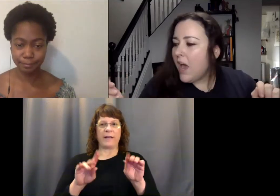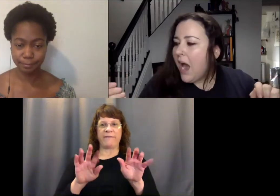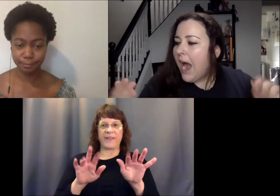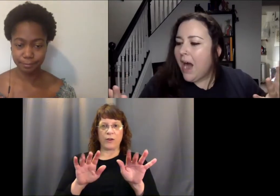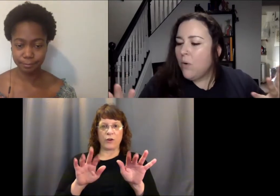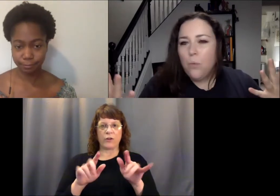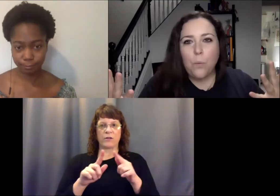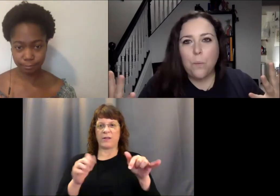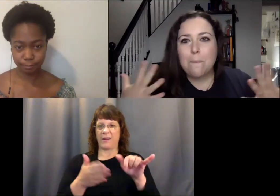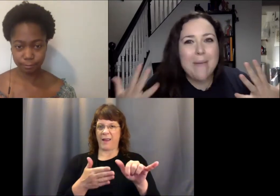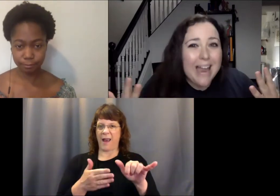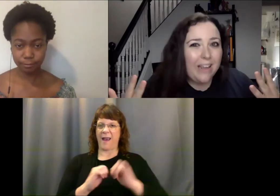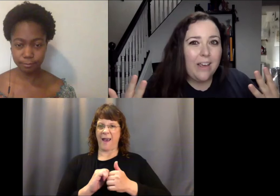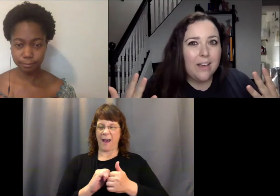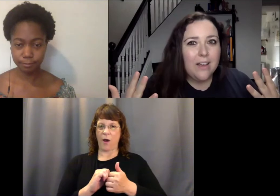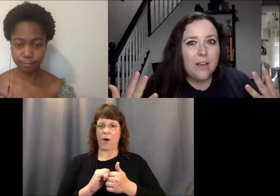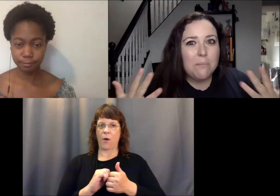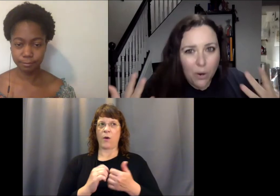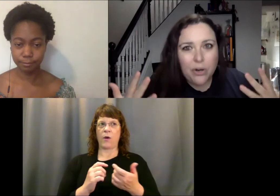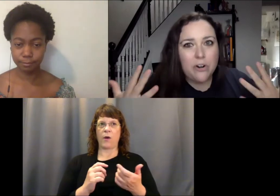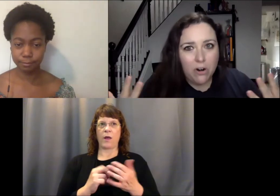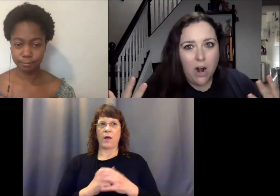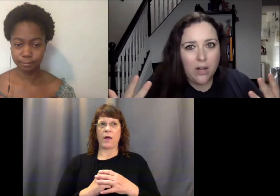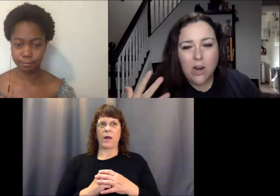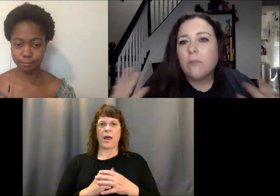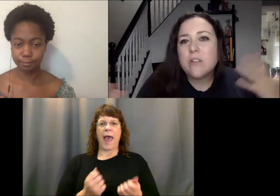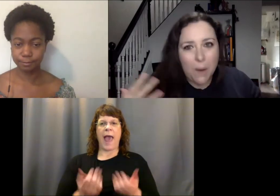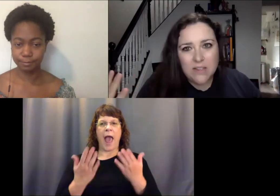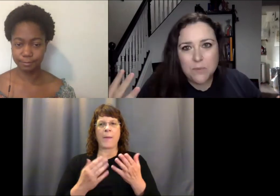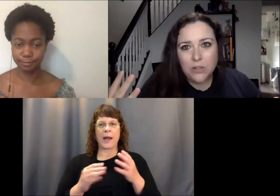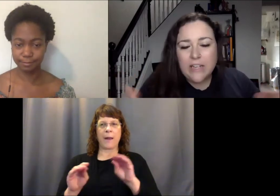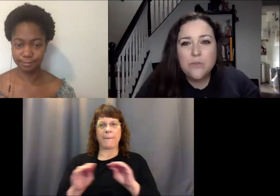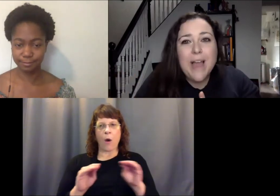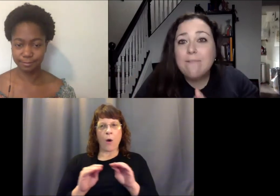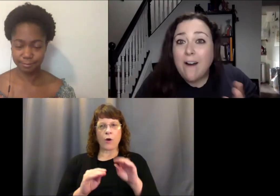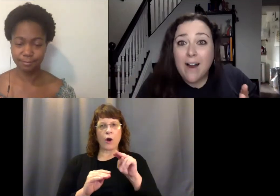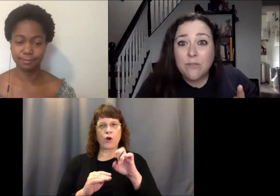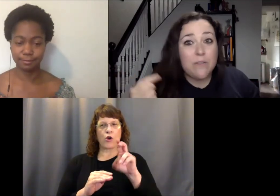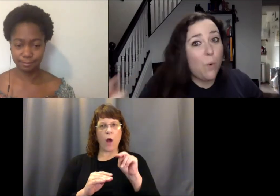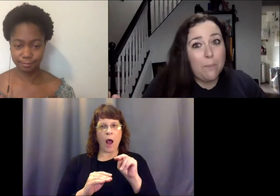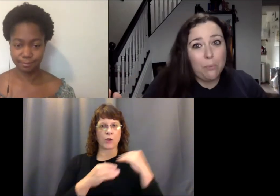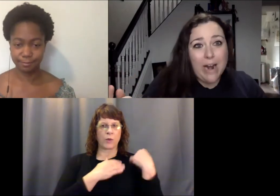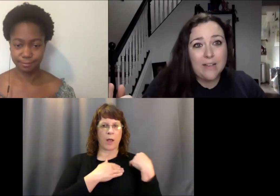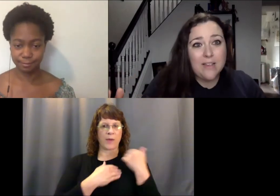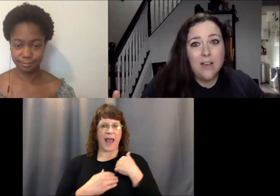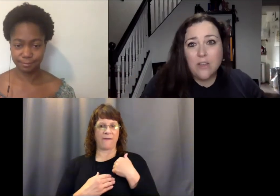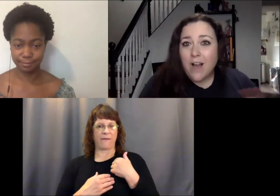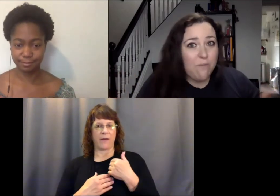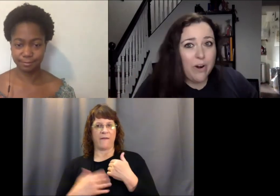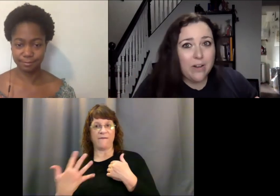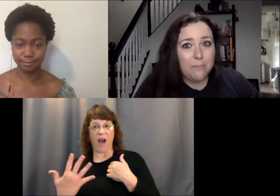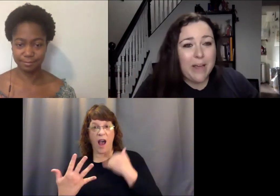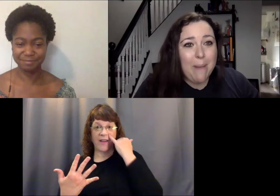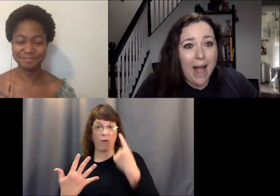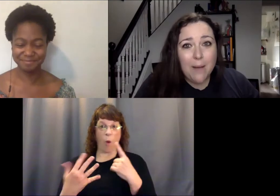like how many motor neurons are responsible? Like, do we have 5 so that if one breaks, you've got